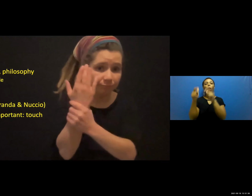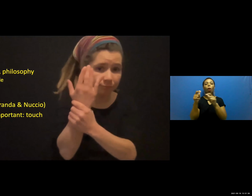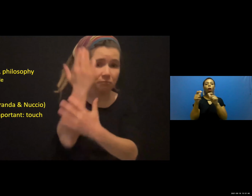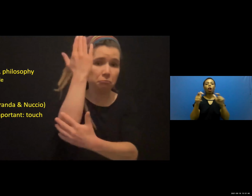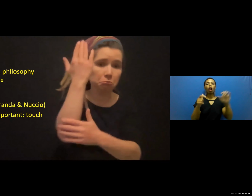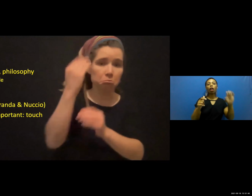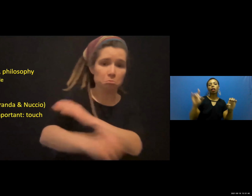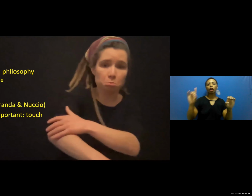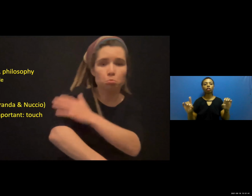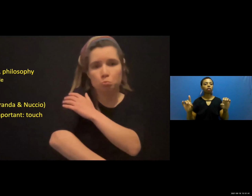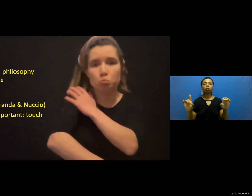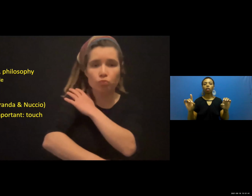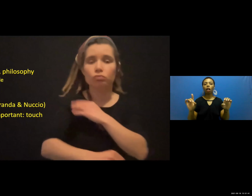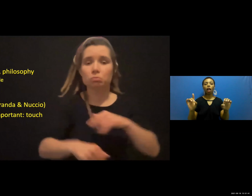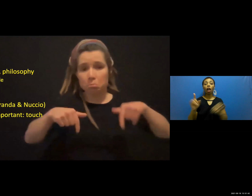not using the